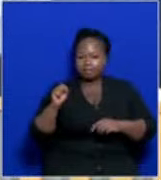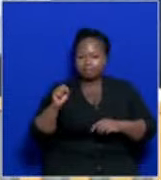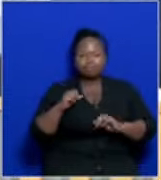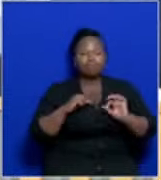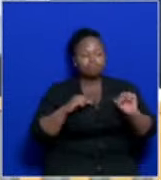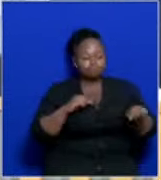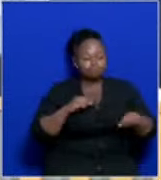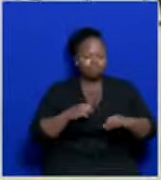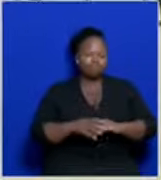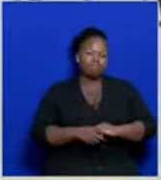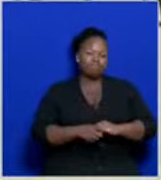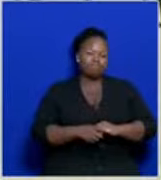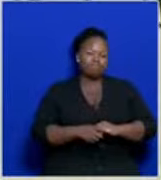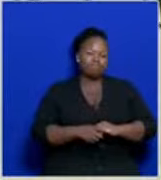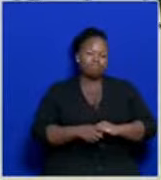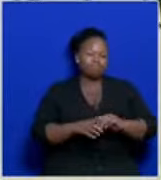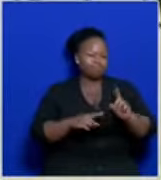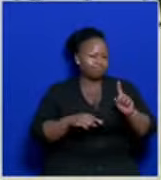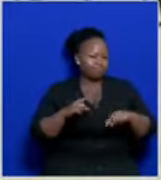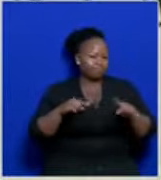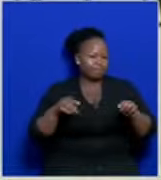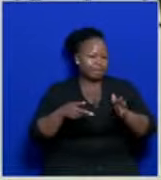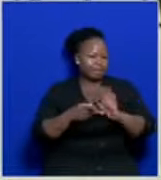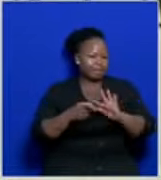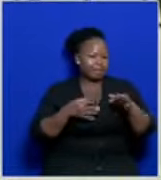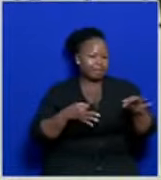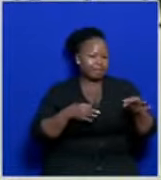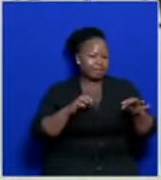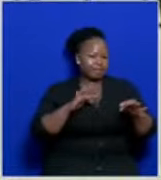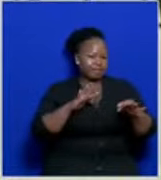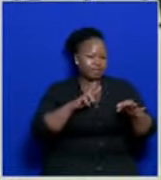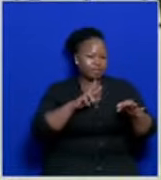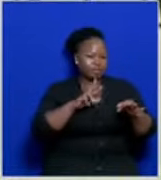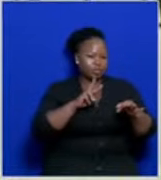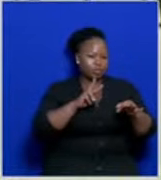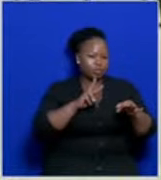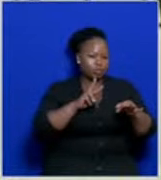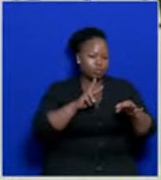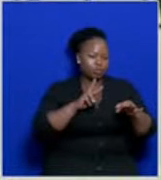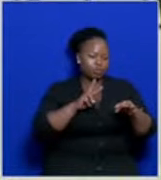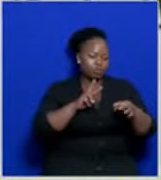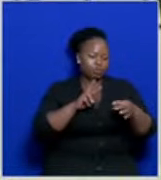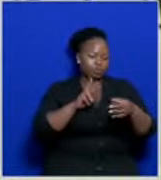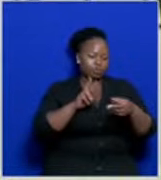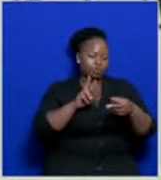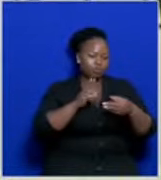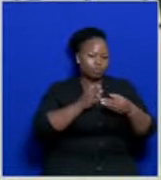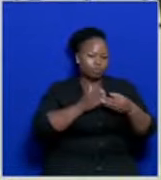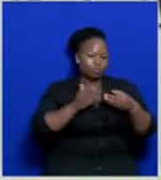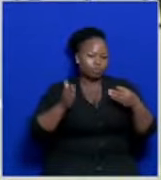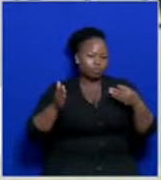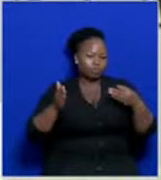range from page 582 to page 630.